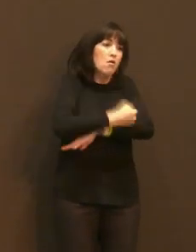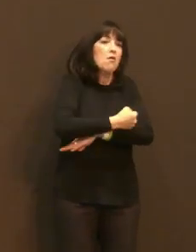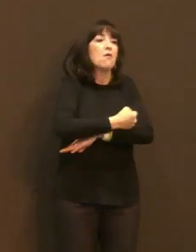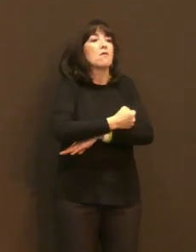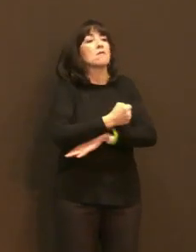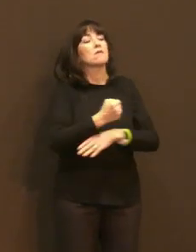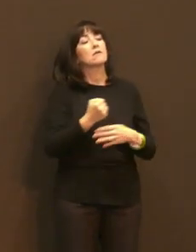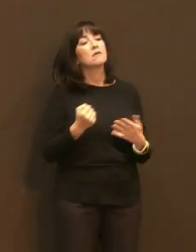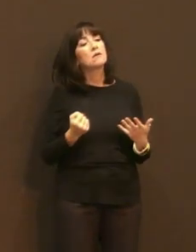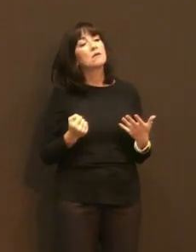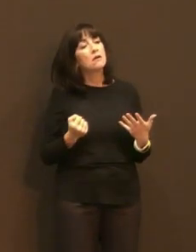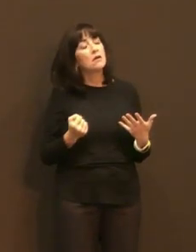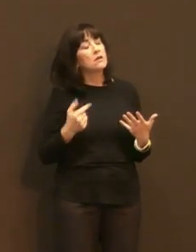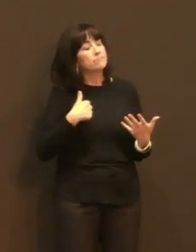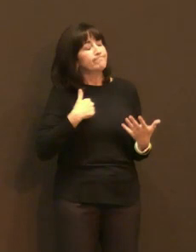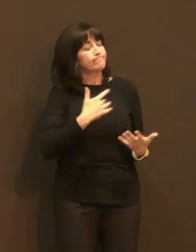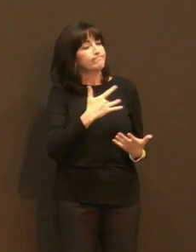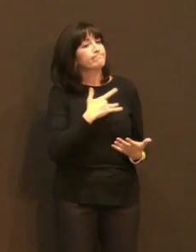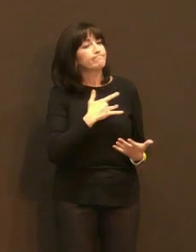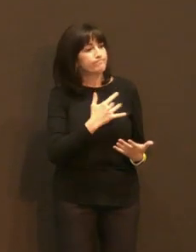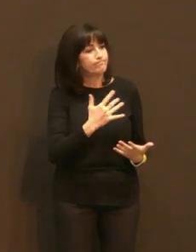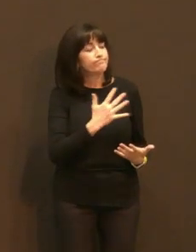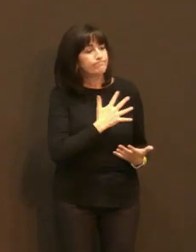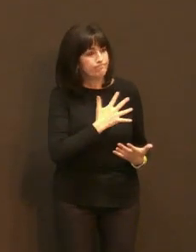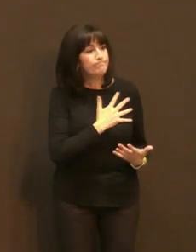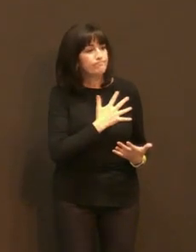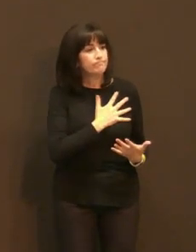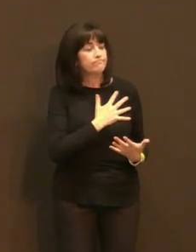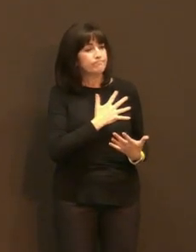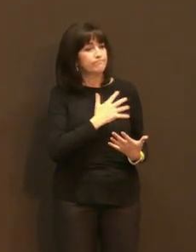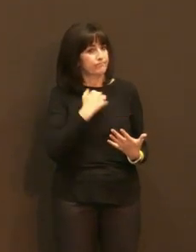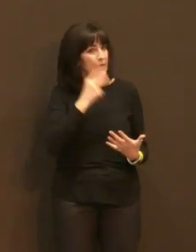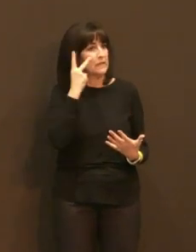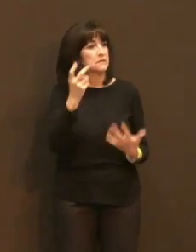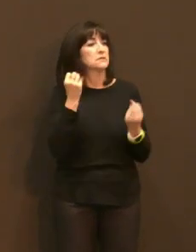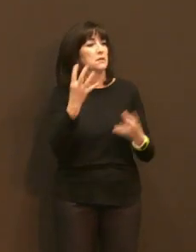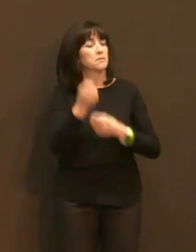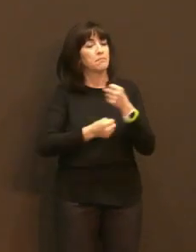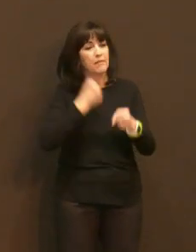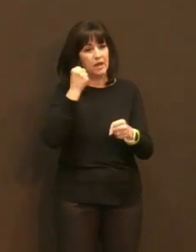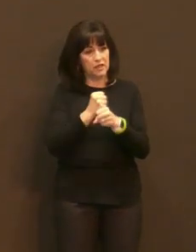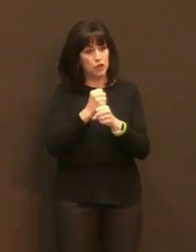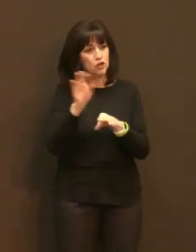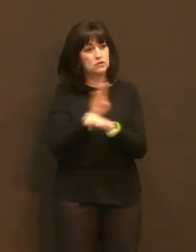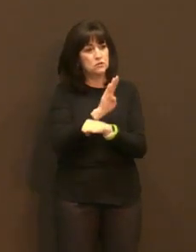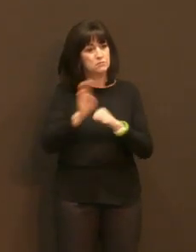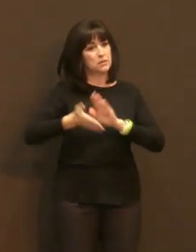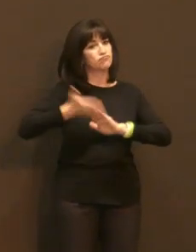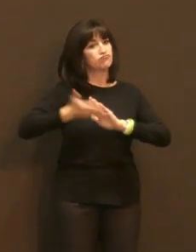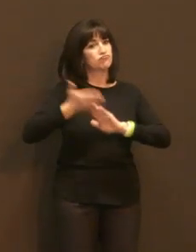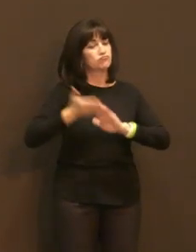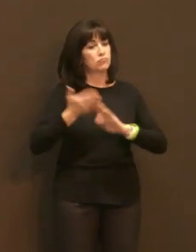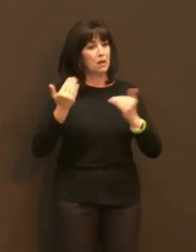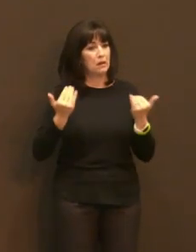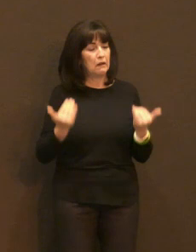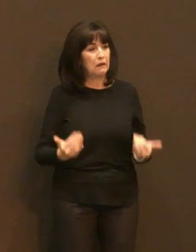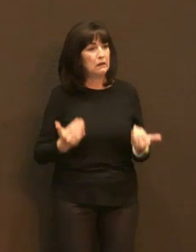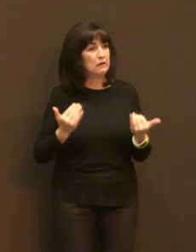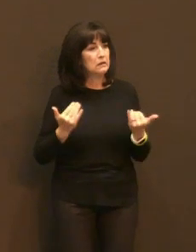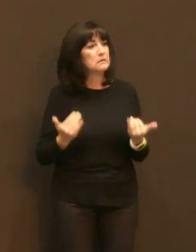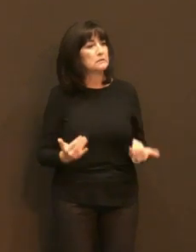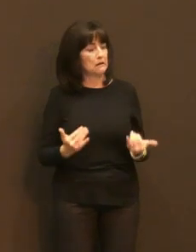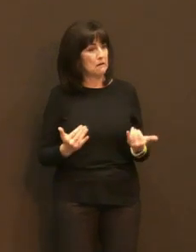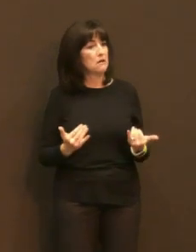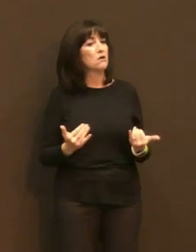businesses, and it hurts my heart. And it also hurts my heart with each one of those Delawareans who've passed away as a result